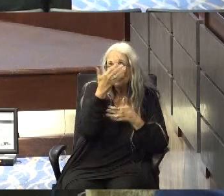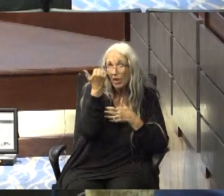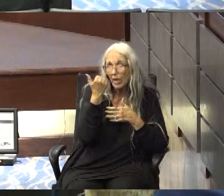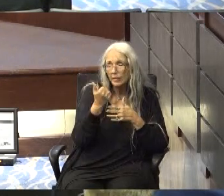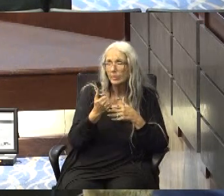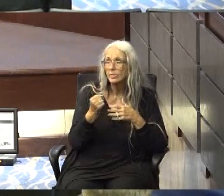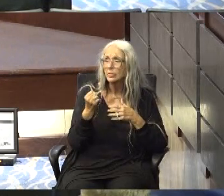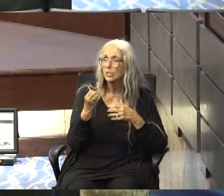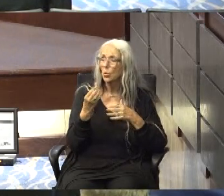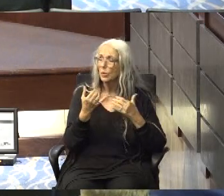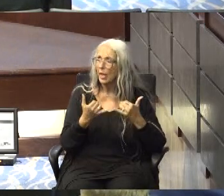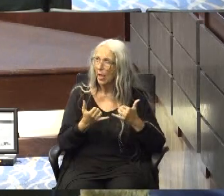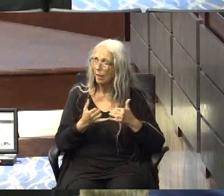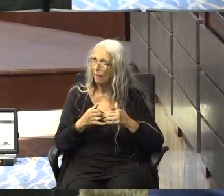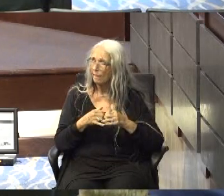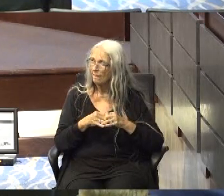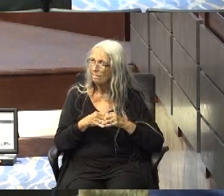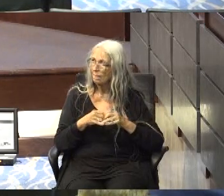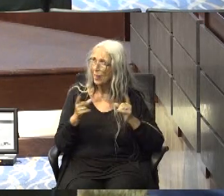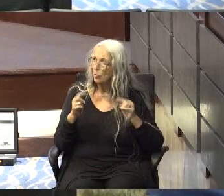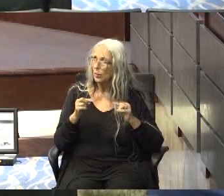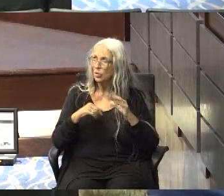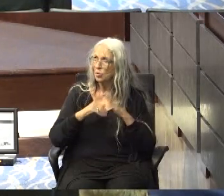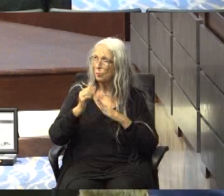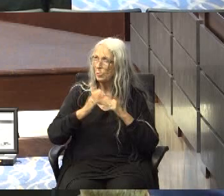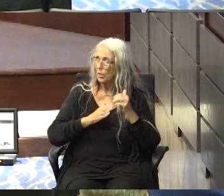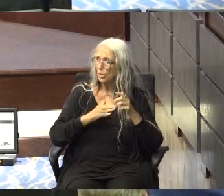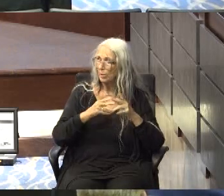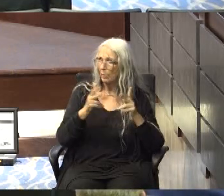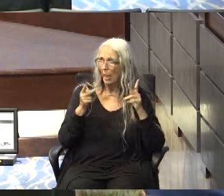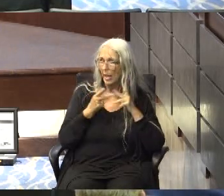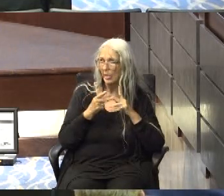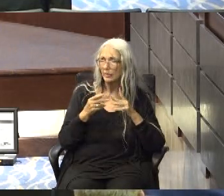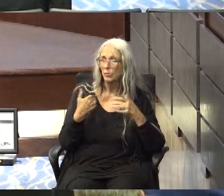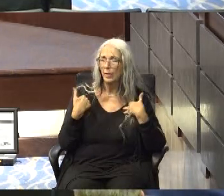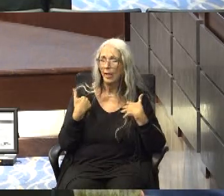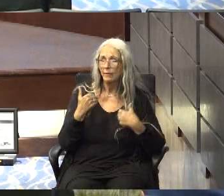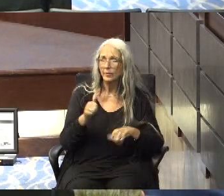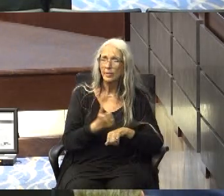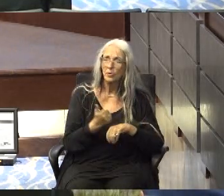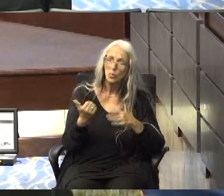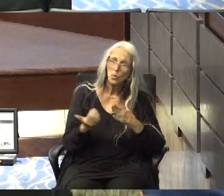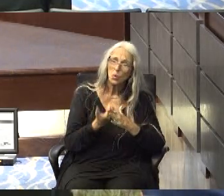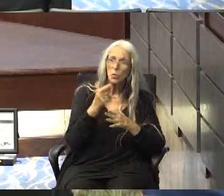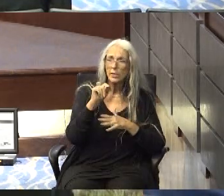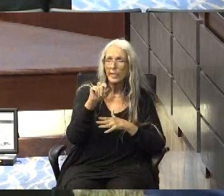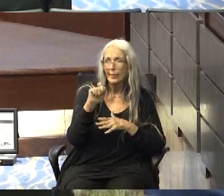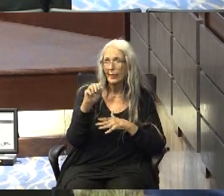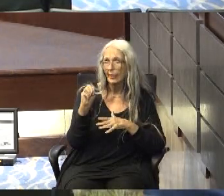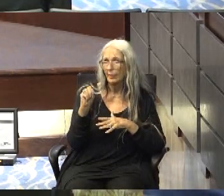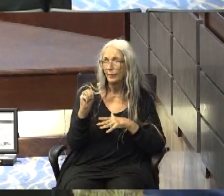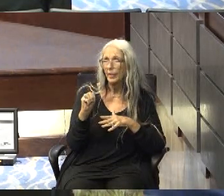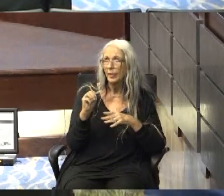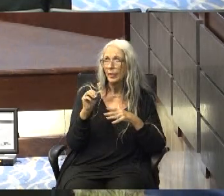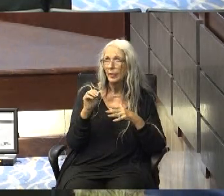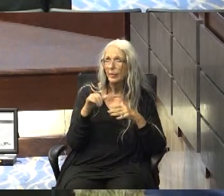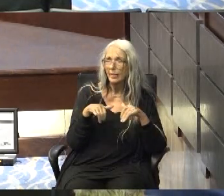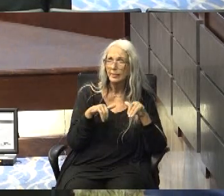be. Because as we build place, even if we're putting brand new minor league teams, if you sit on a place that